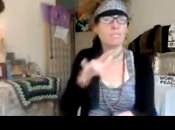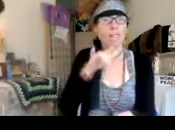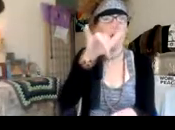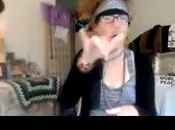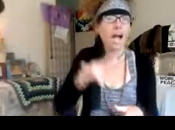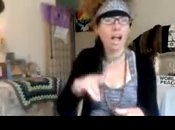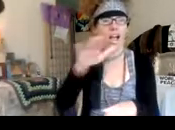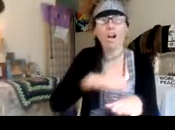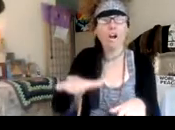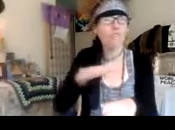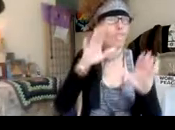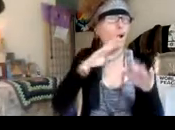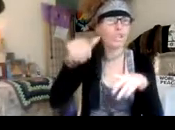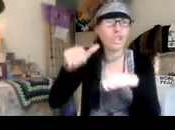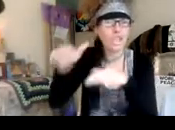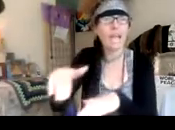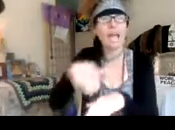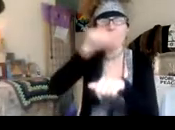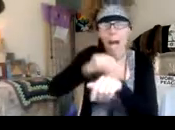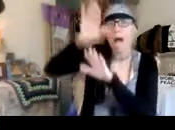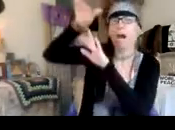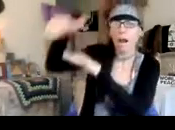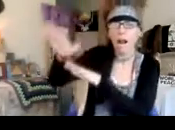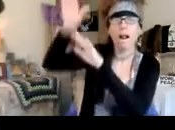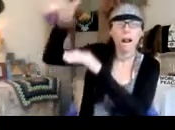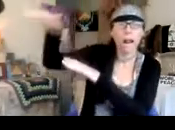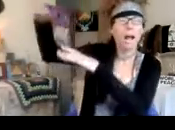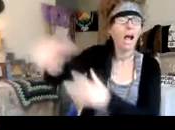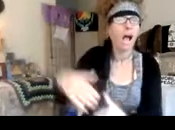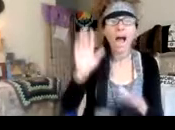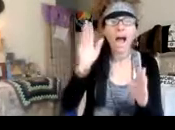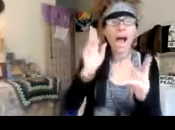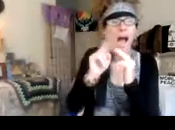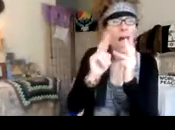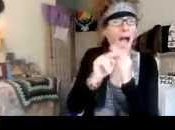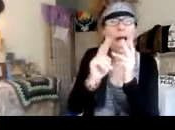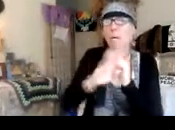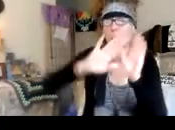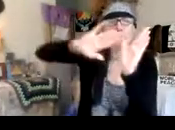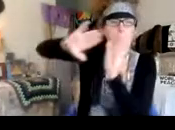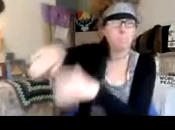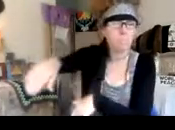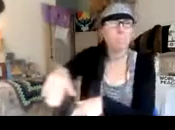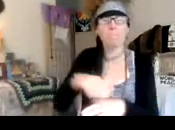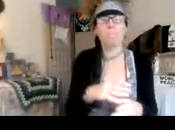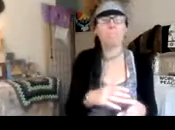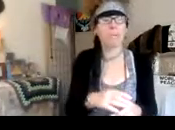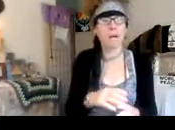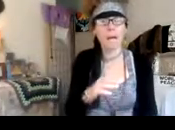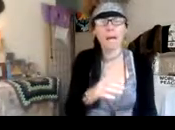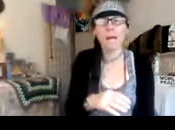Ocean, Pacific Ocean, over the mountain ranges, no more highways, no more pavement. You can land your car anywhere you want to go.